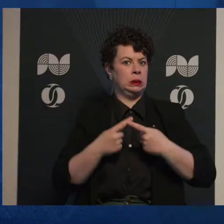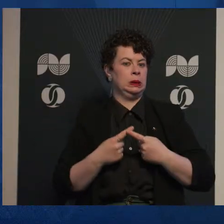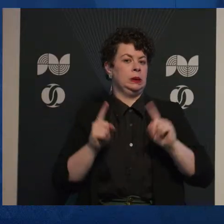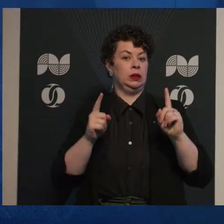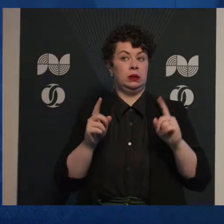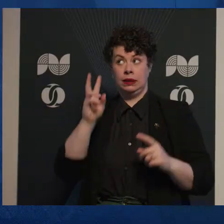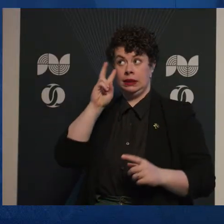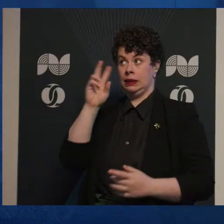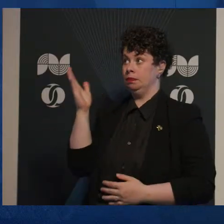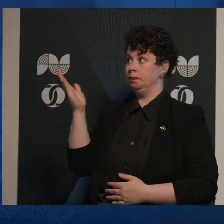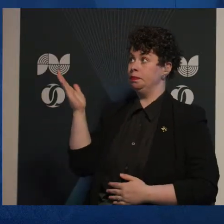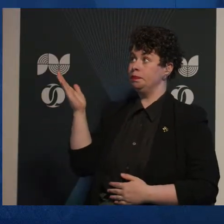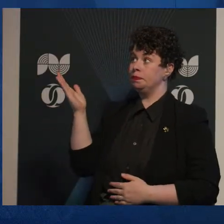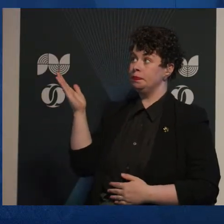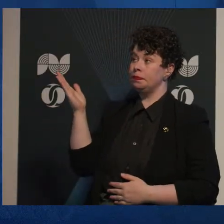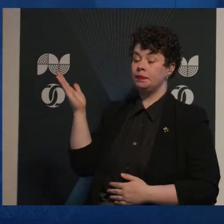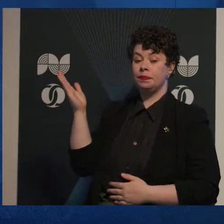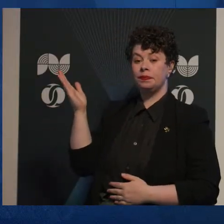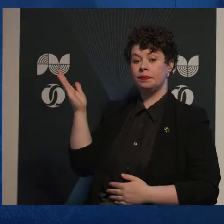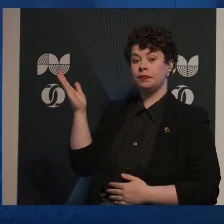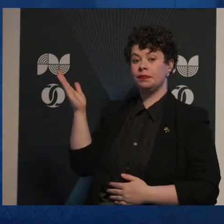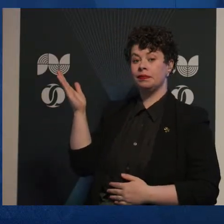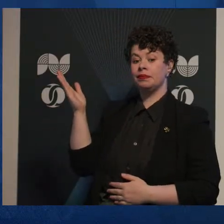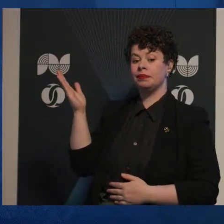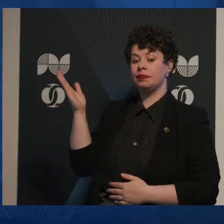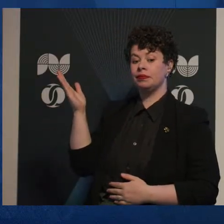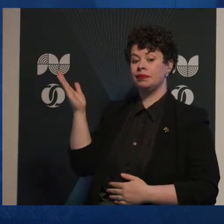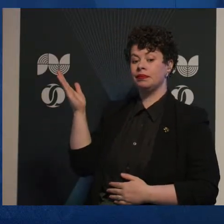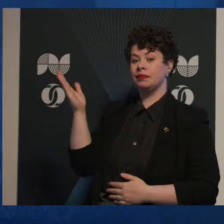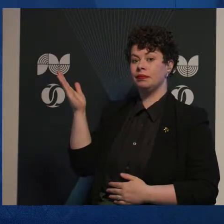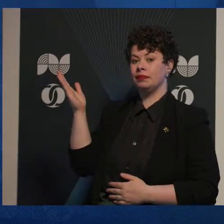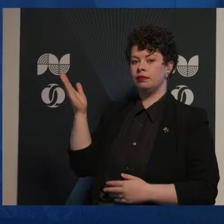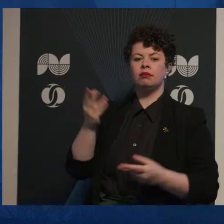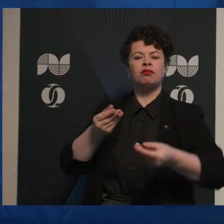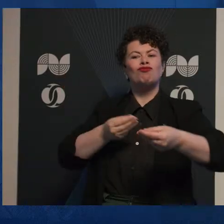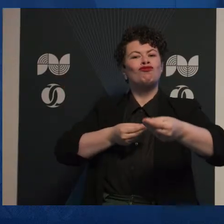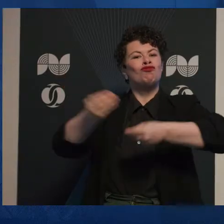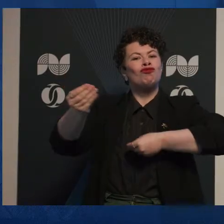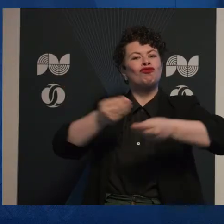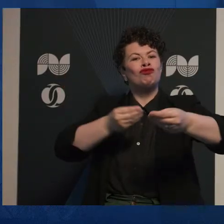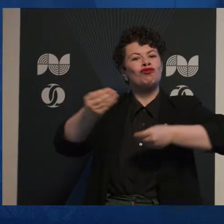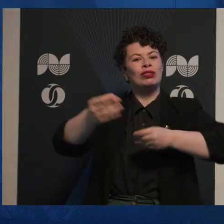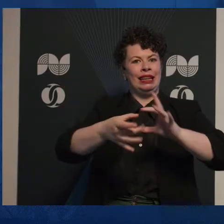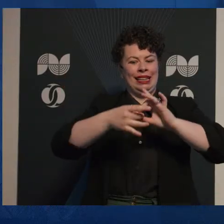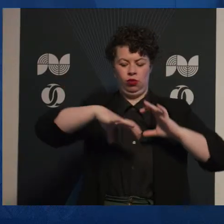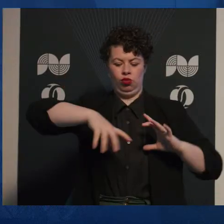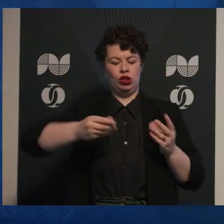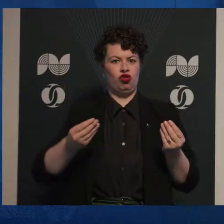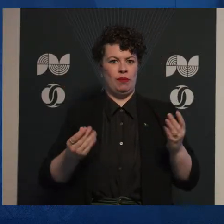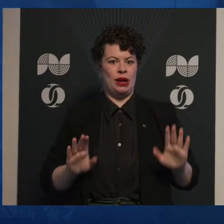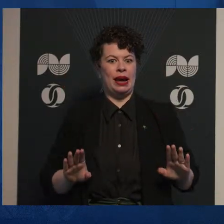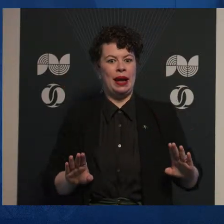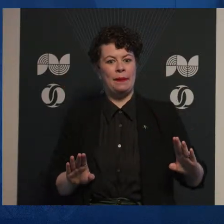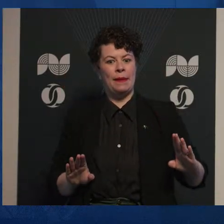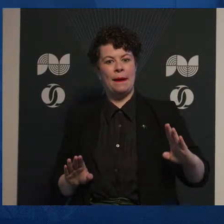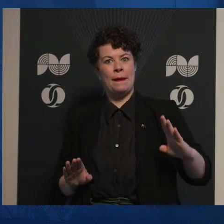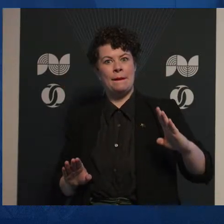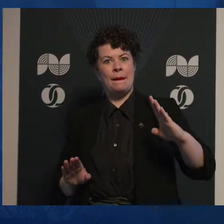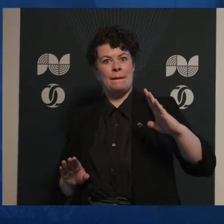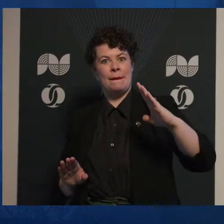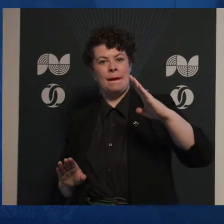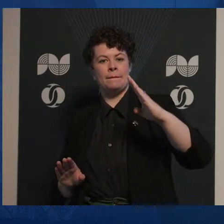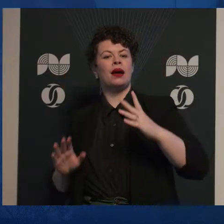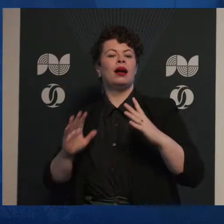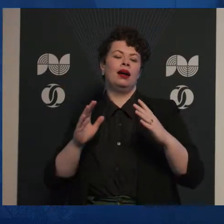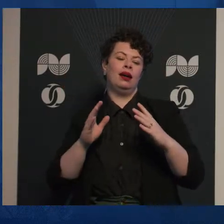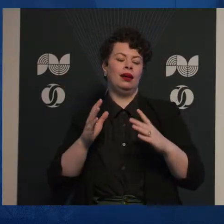the share of goods trade in the world to global GDP was going up and up and up and up in those 2 decades after the